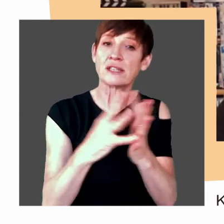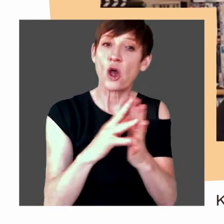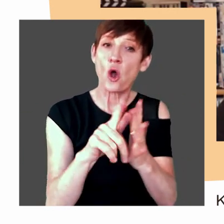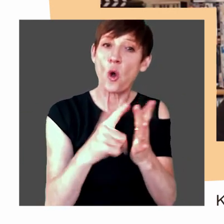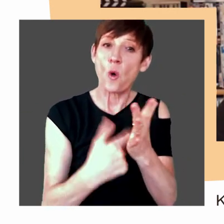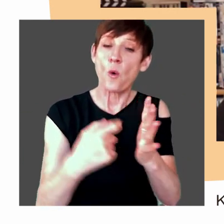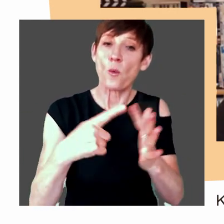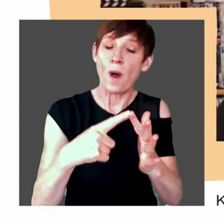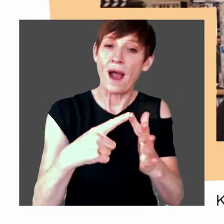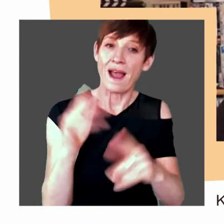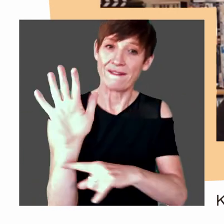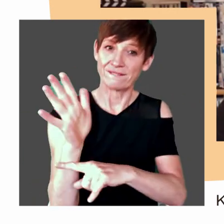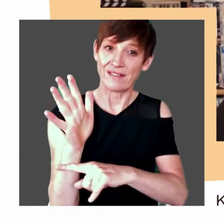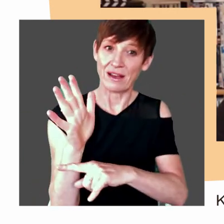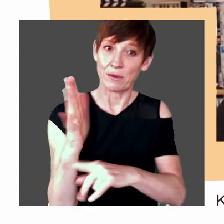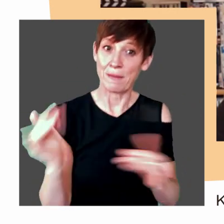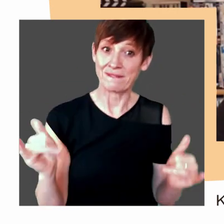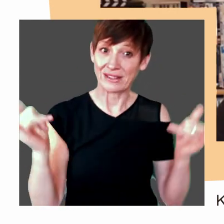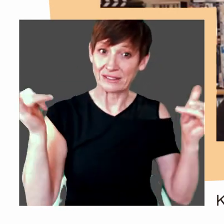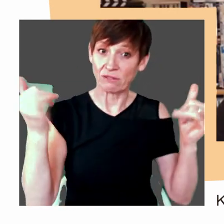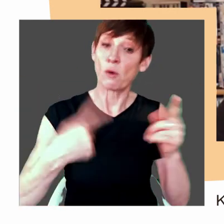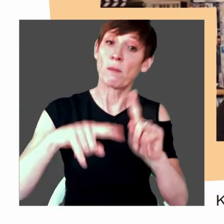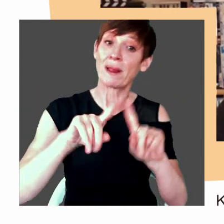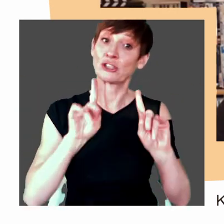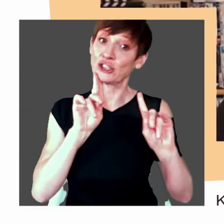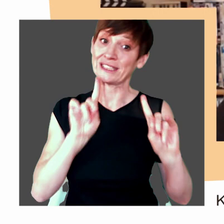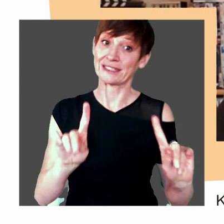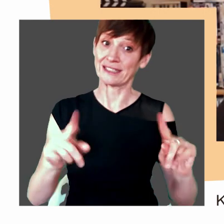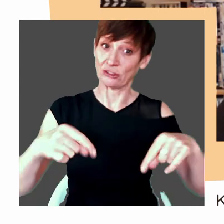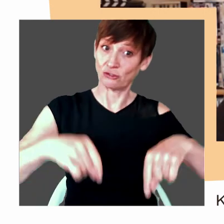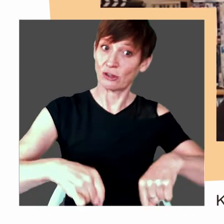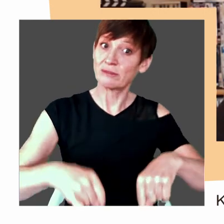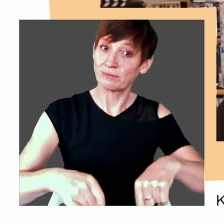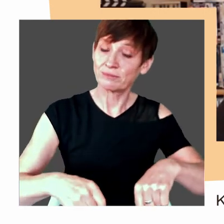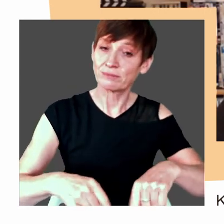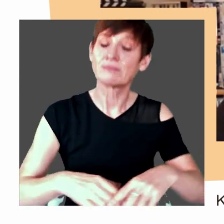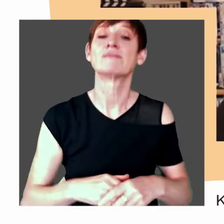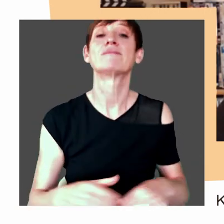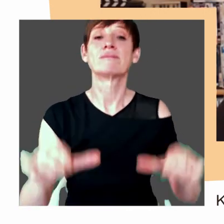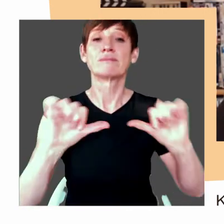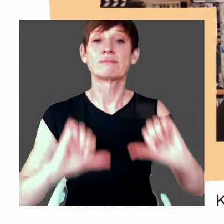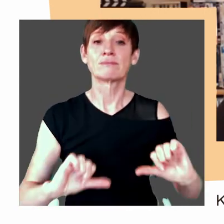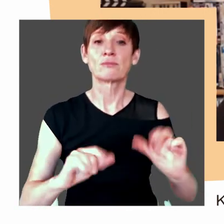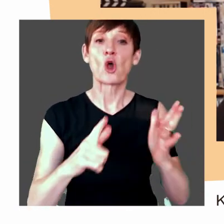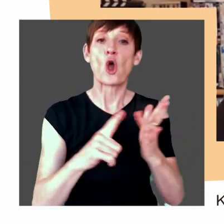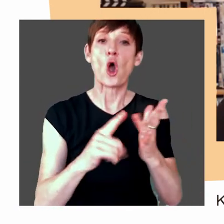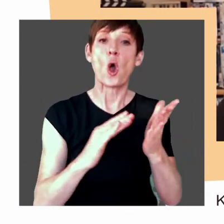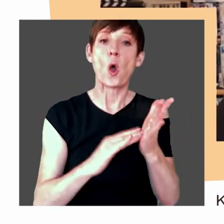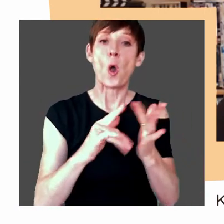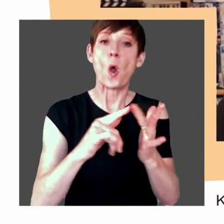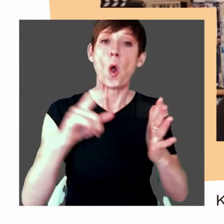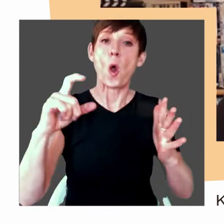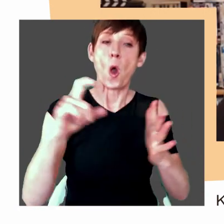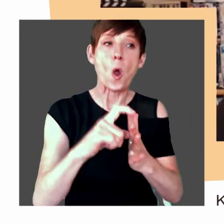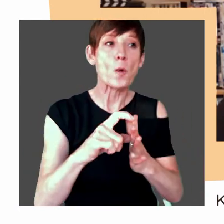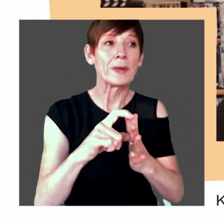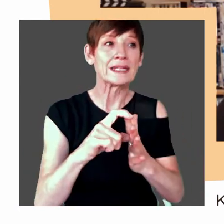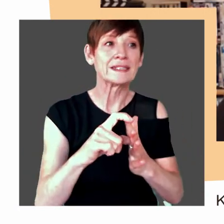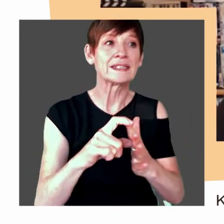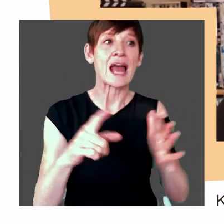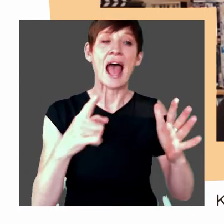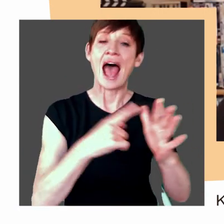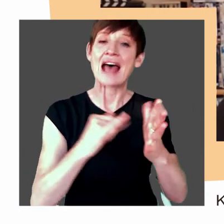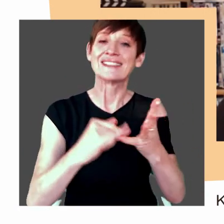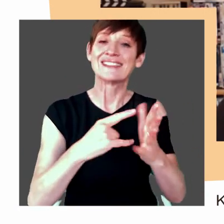as a mentor for BBC New Creatives. And finally, Omid Asadi is an artist working across a wide range of